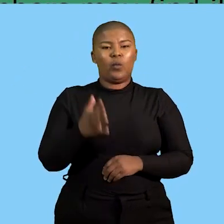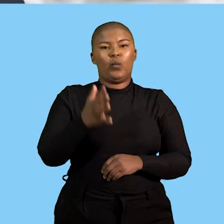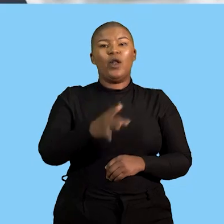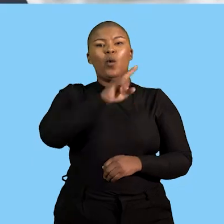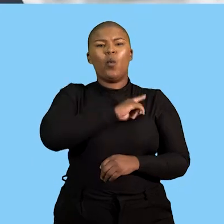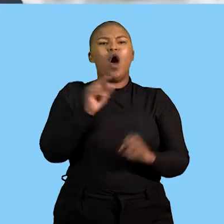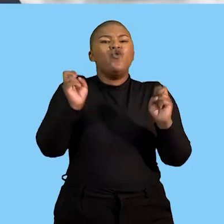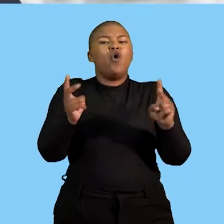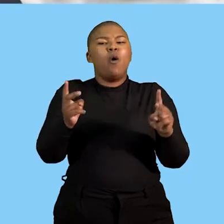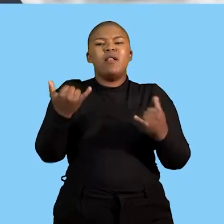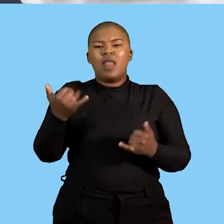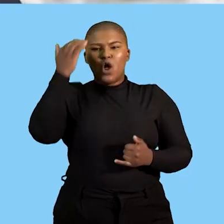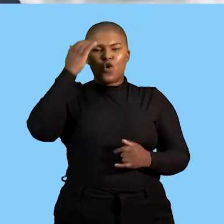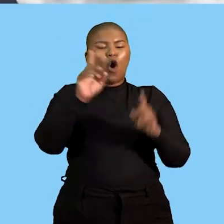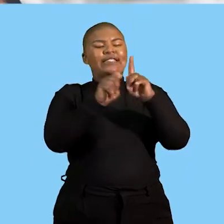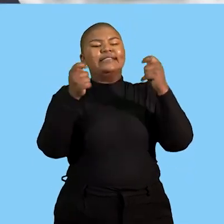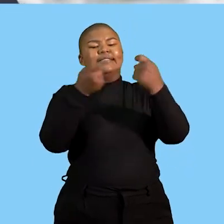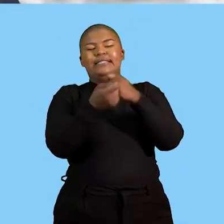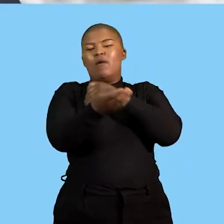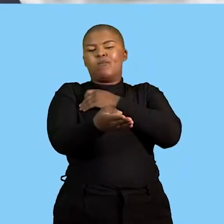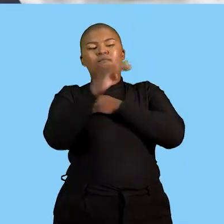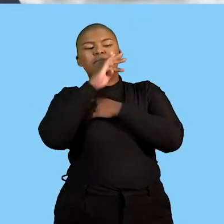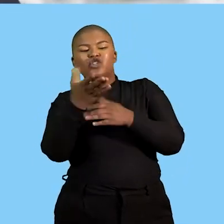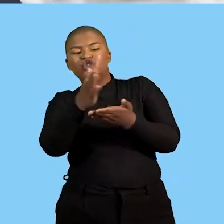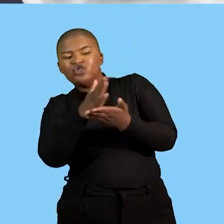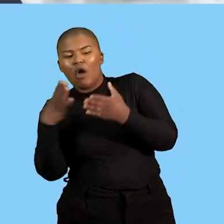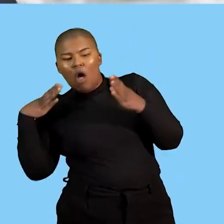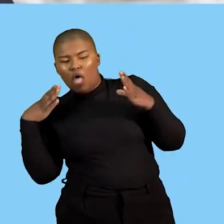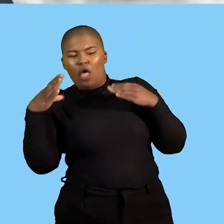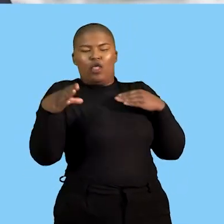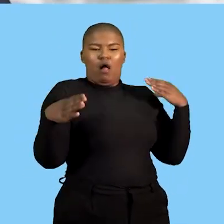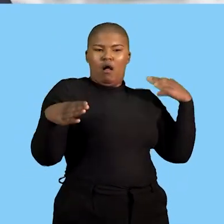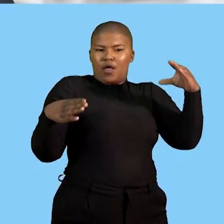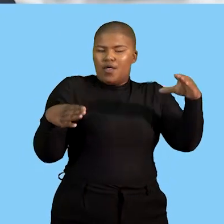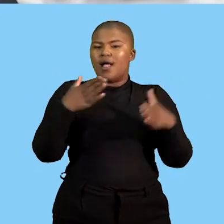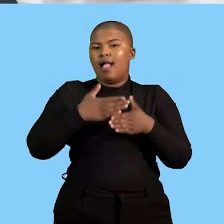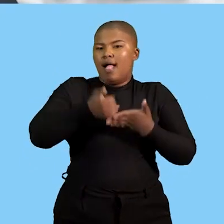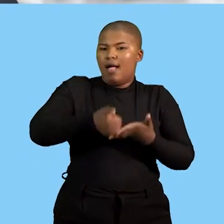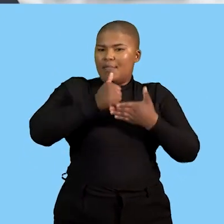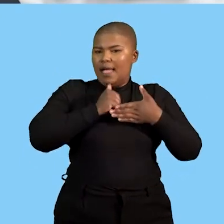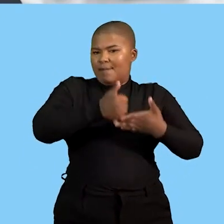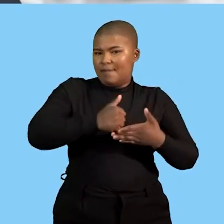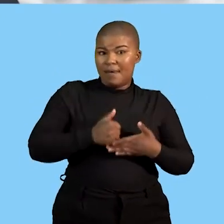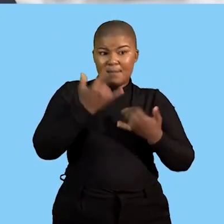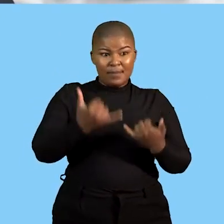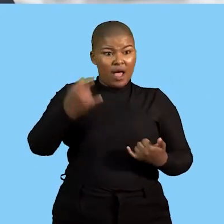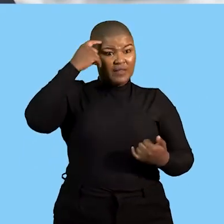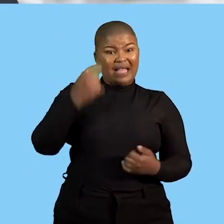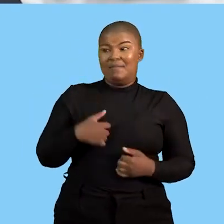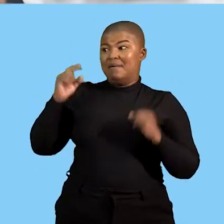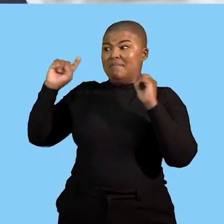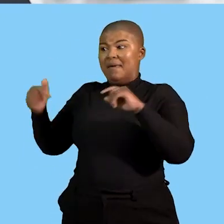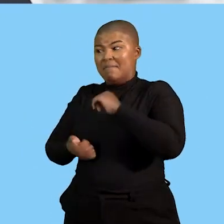working with other team members. They are used to sharing responsibilities. Now, when they think about operating as